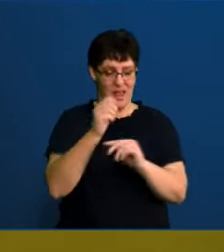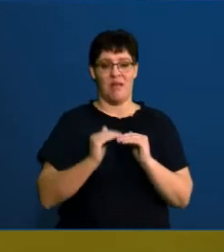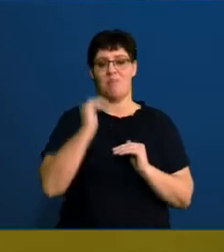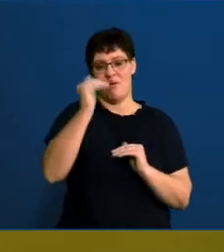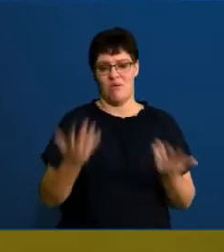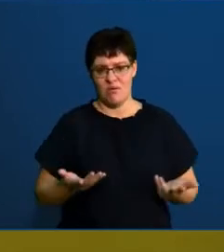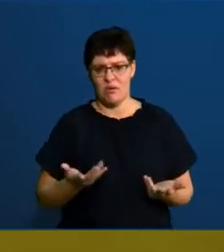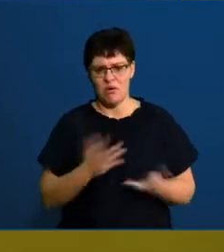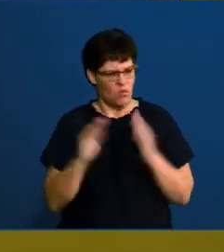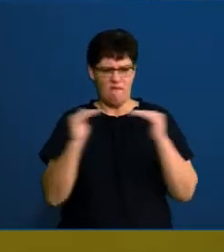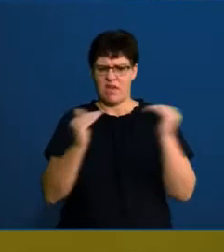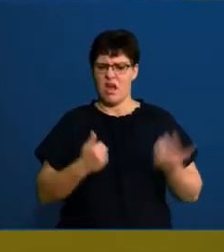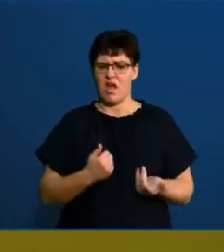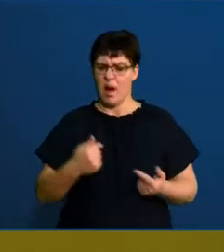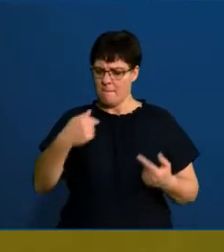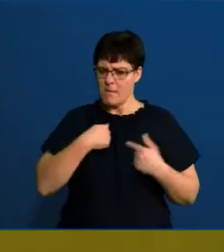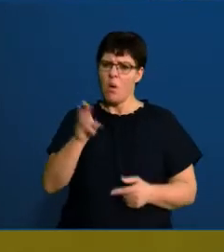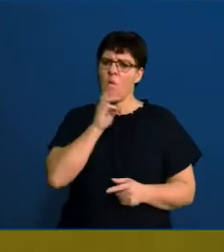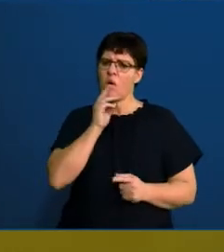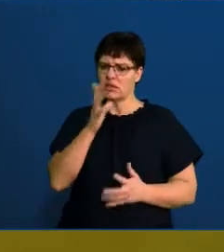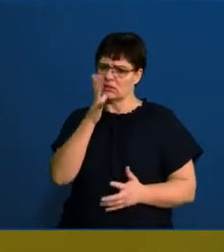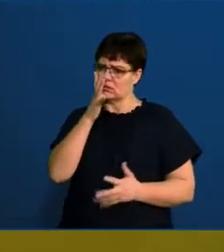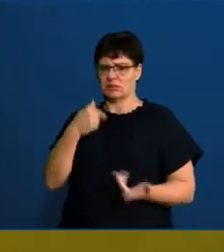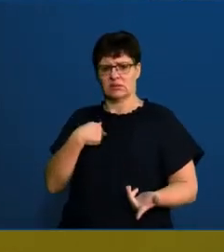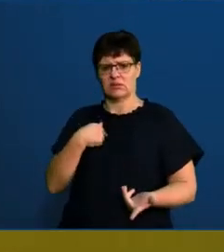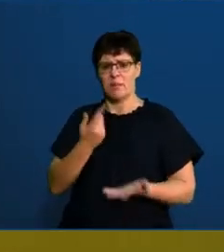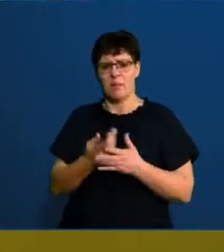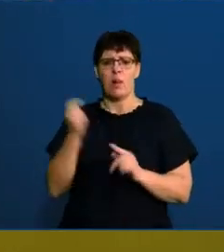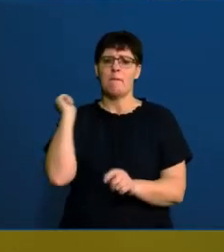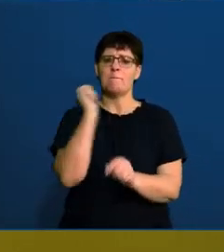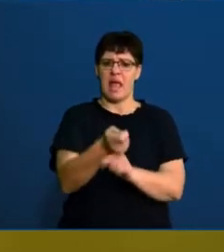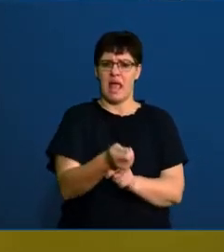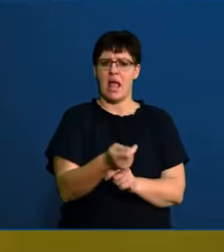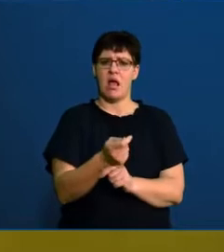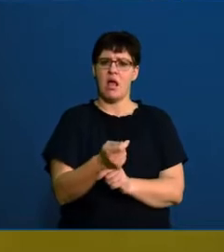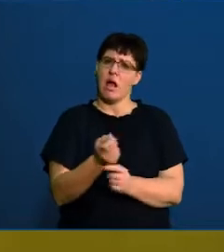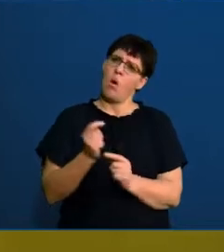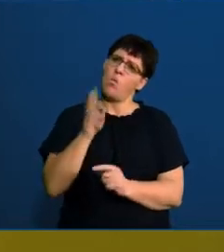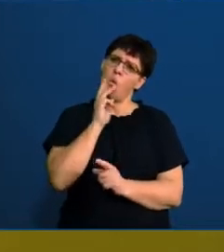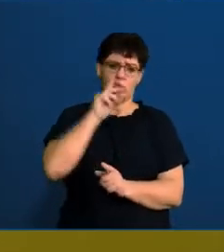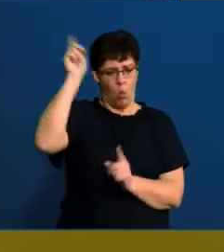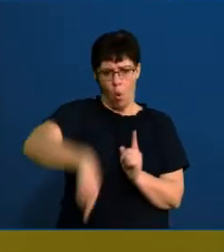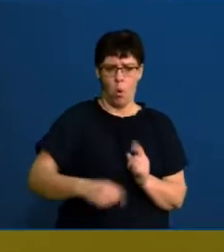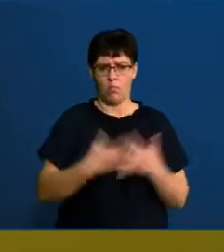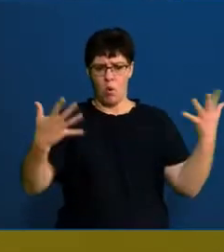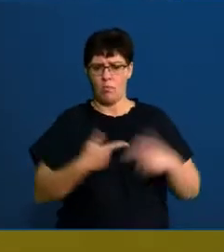now it's not fair to say, well, I use a lot of water, so I'm going to pay more for all my water. Where you use a little bit of water,